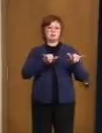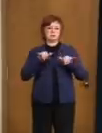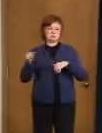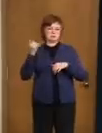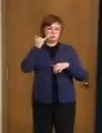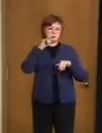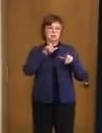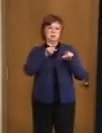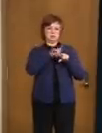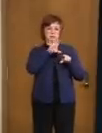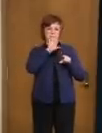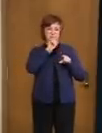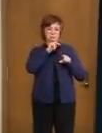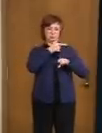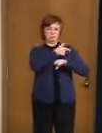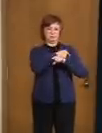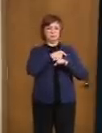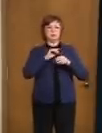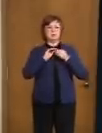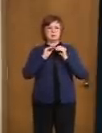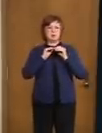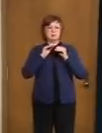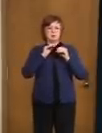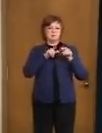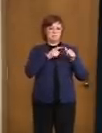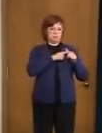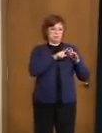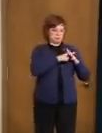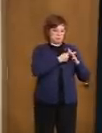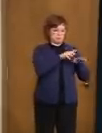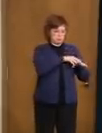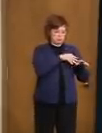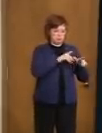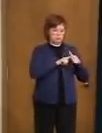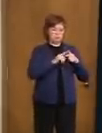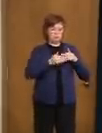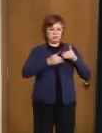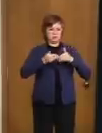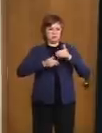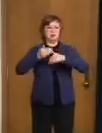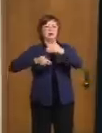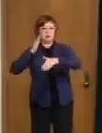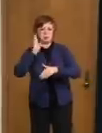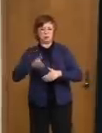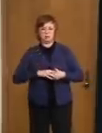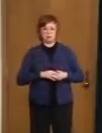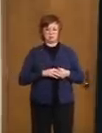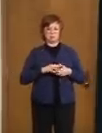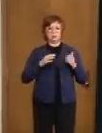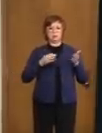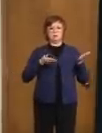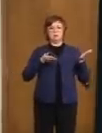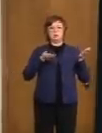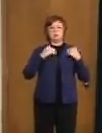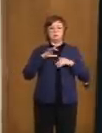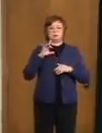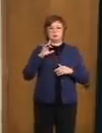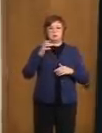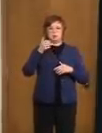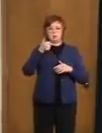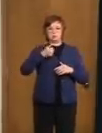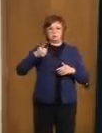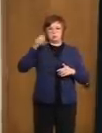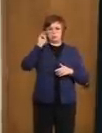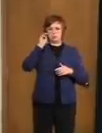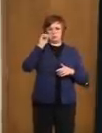The numbers really pick up. Our ability to remove the Pfizer vaccine out of the where it's delivered will be